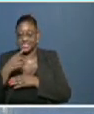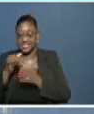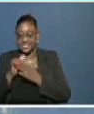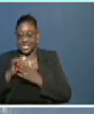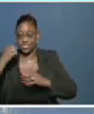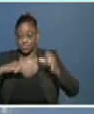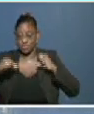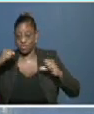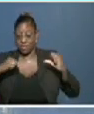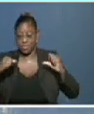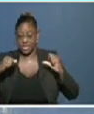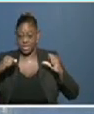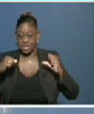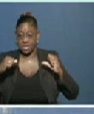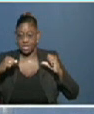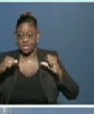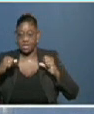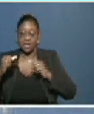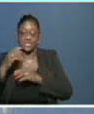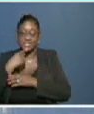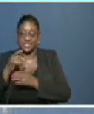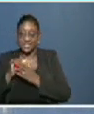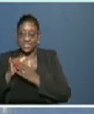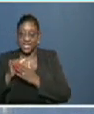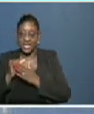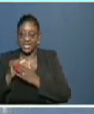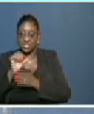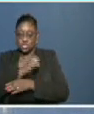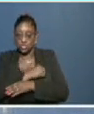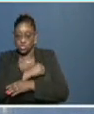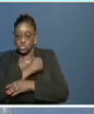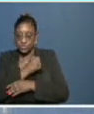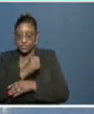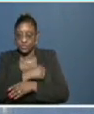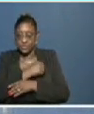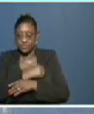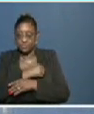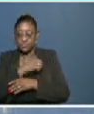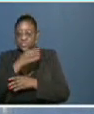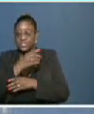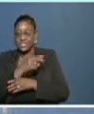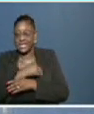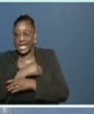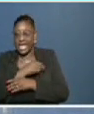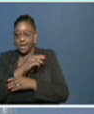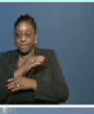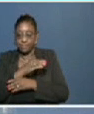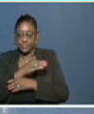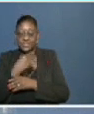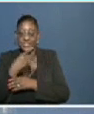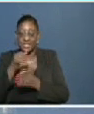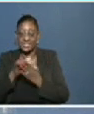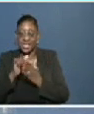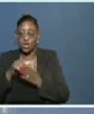the Performing Arts Board Chairman and Vice President of the International Shakespeare Association, Dr. Nicolette Bethel, encourages the public to